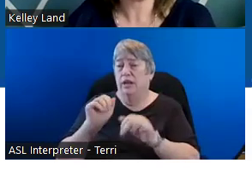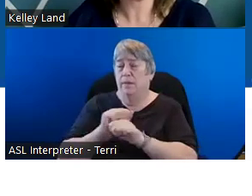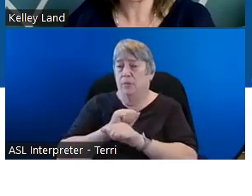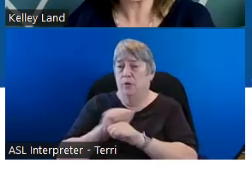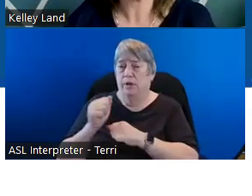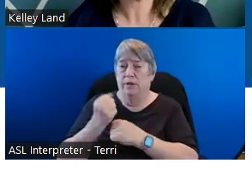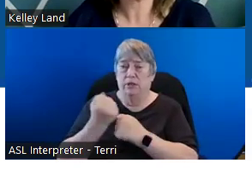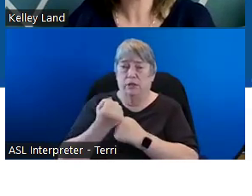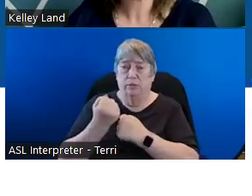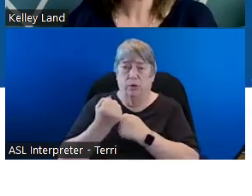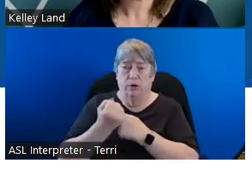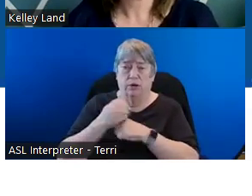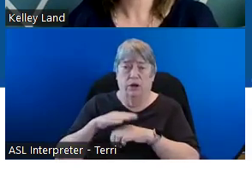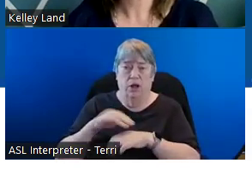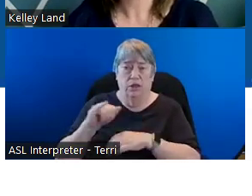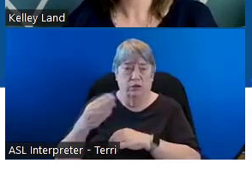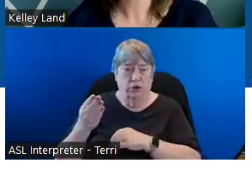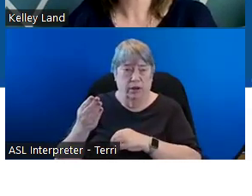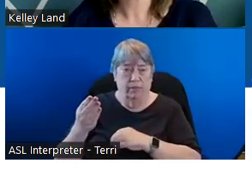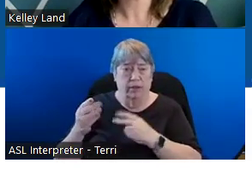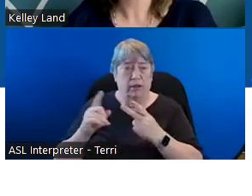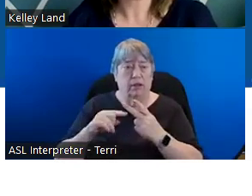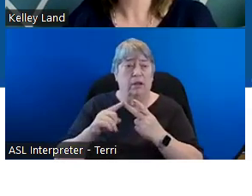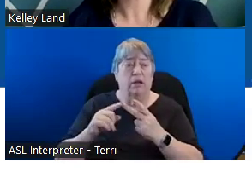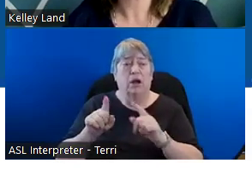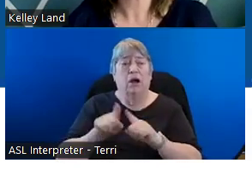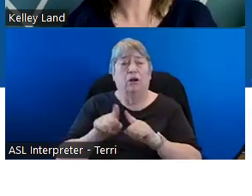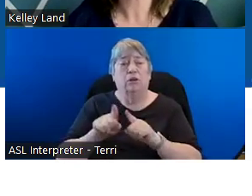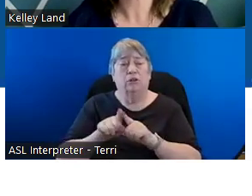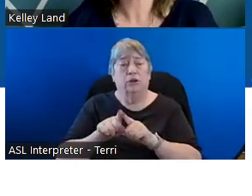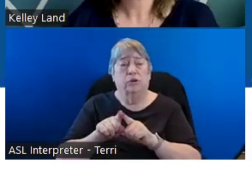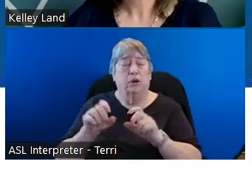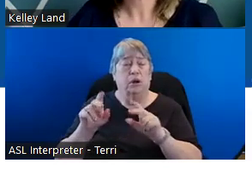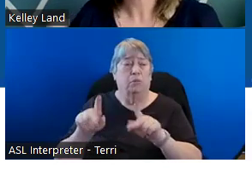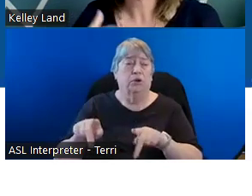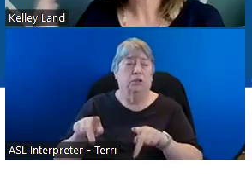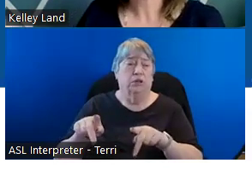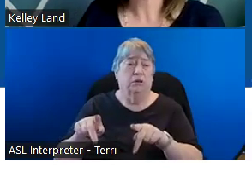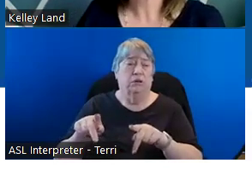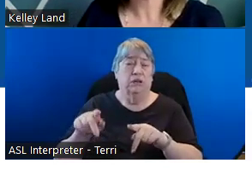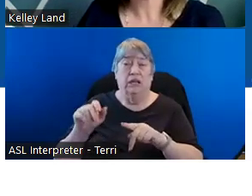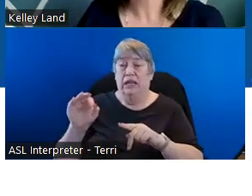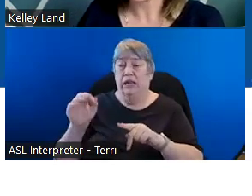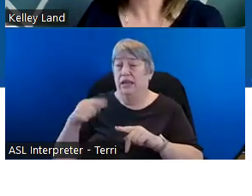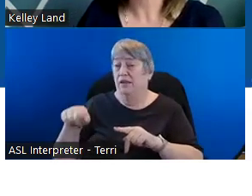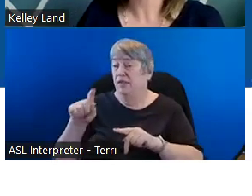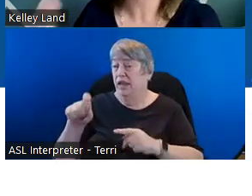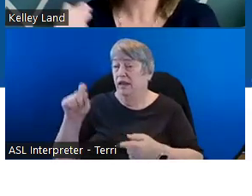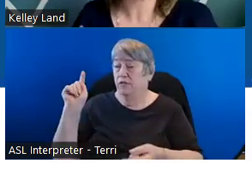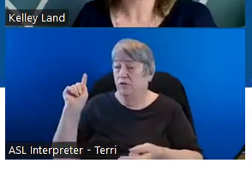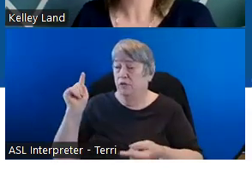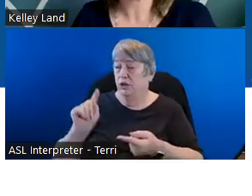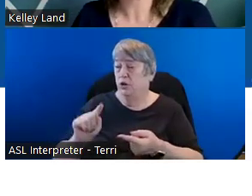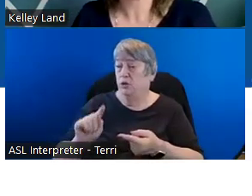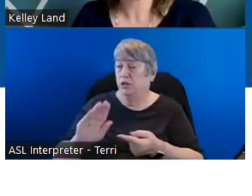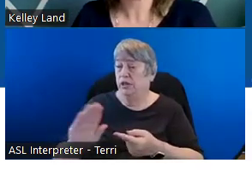the job for an individual. It also allows a person to, if they have to reduce their hours or they